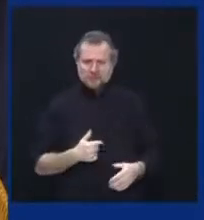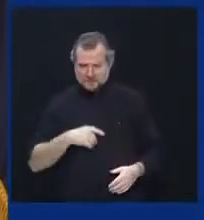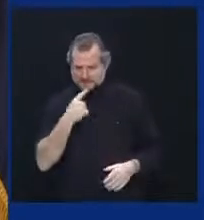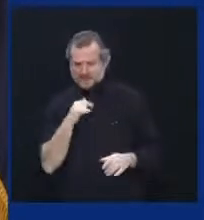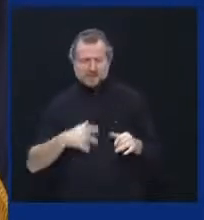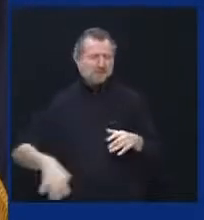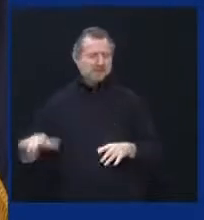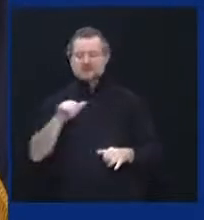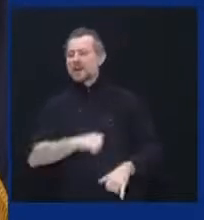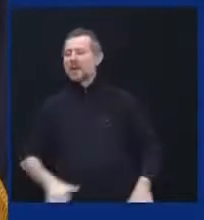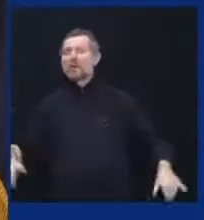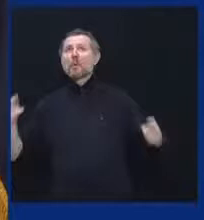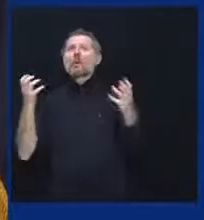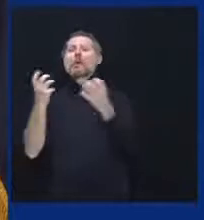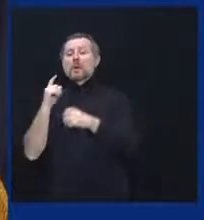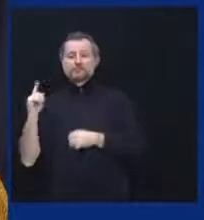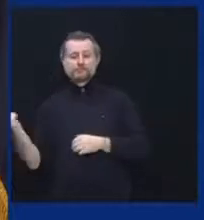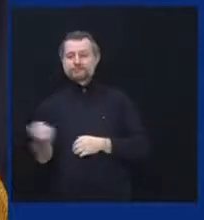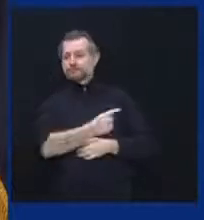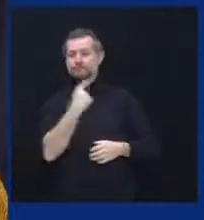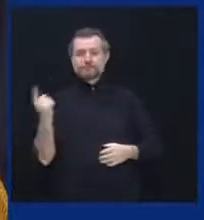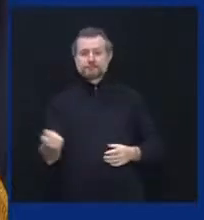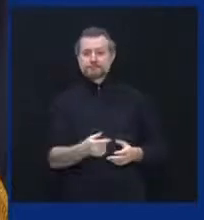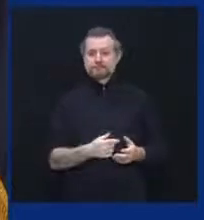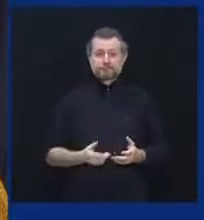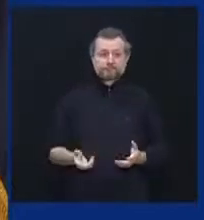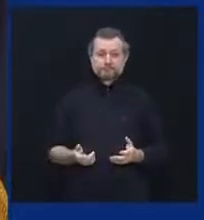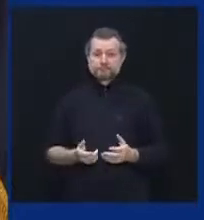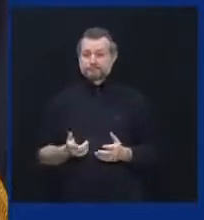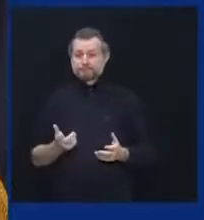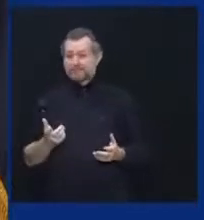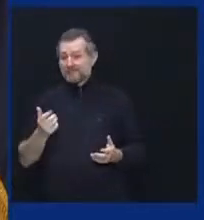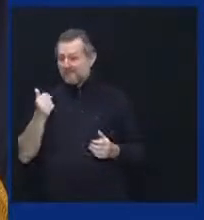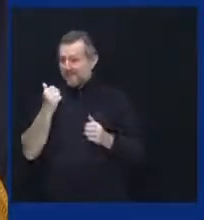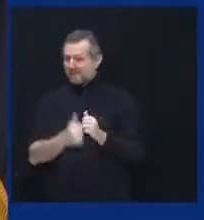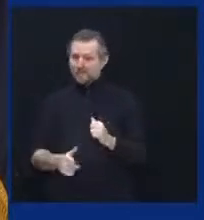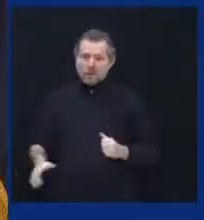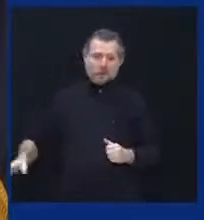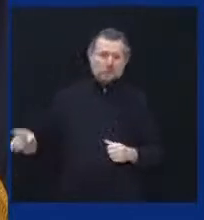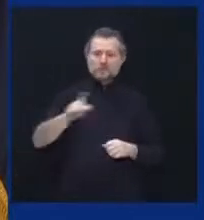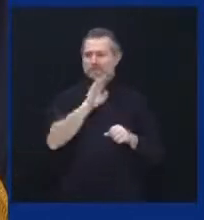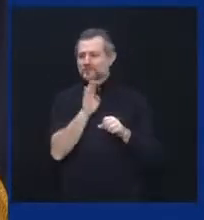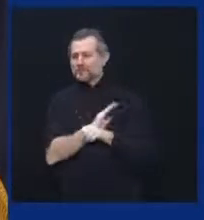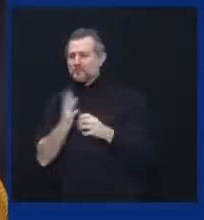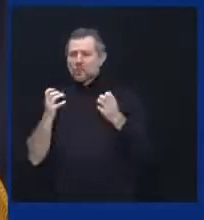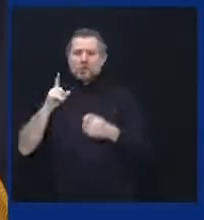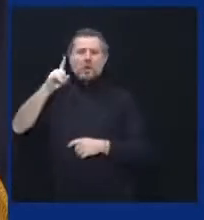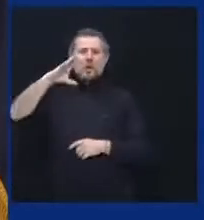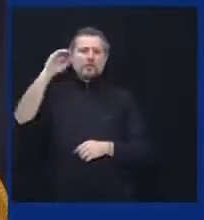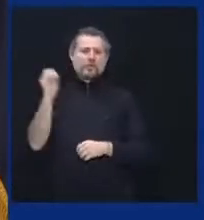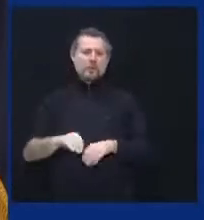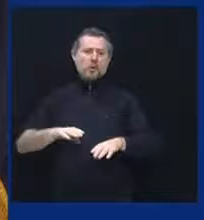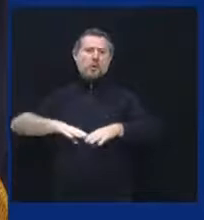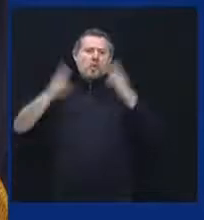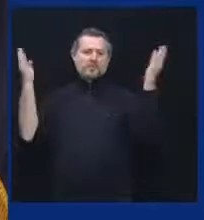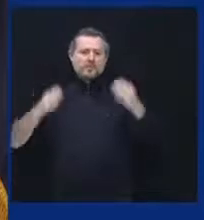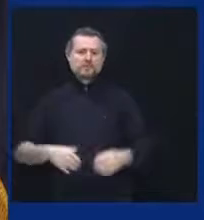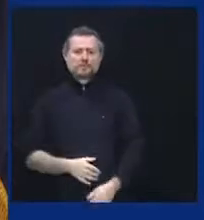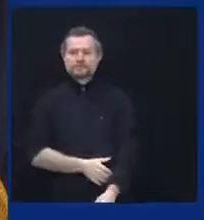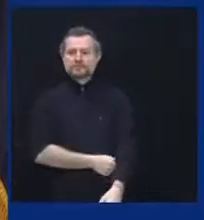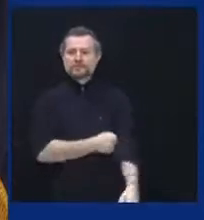not. They'd rather be at 100% occupancy. That's true for every business in the state. That's true for every business in the